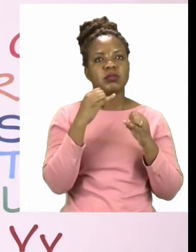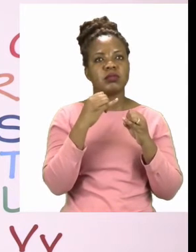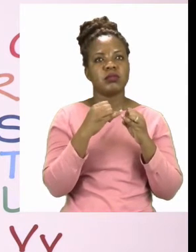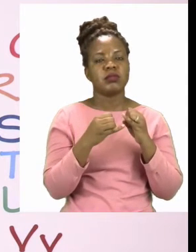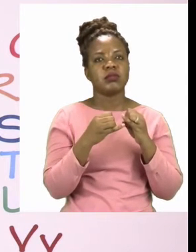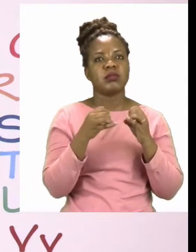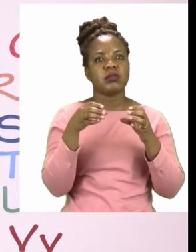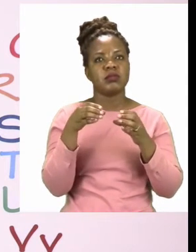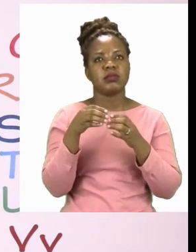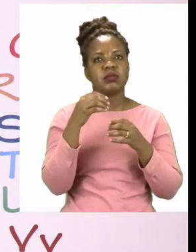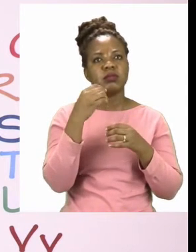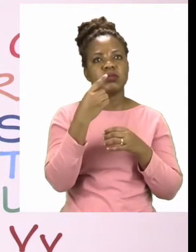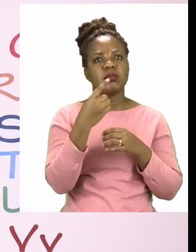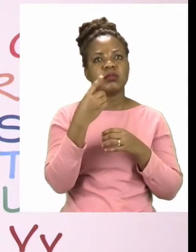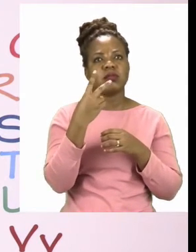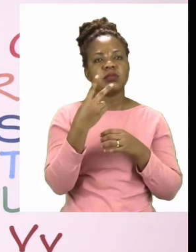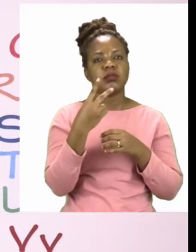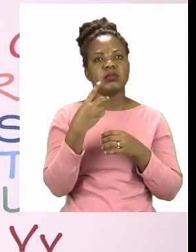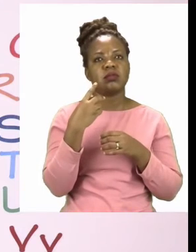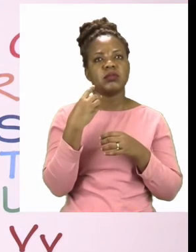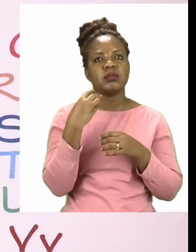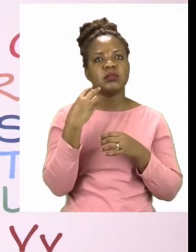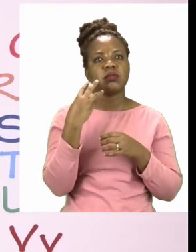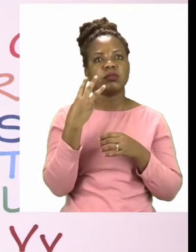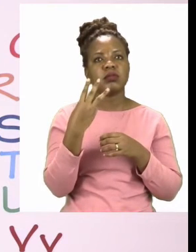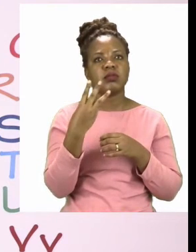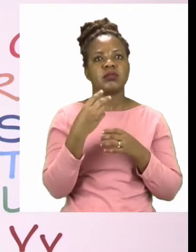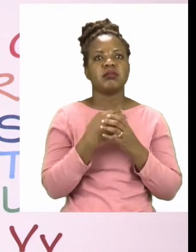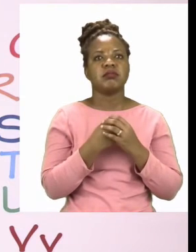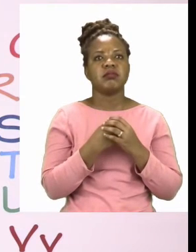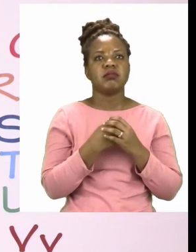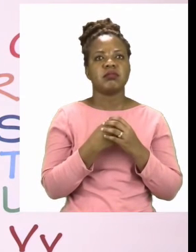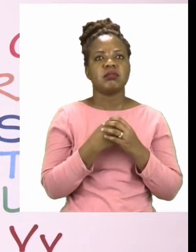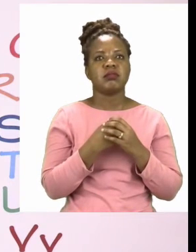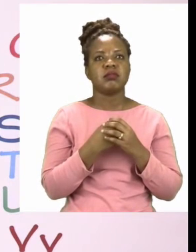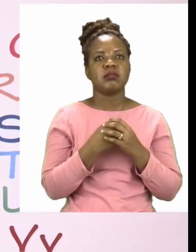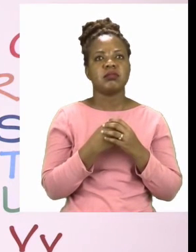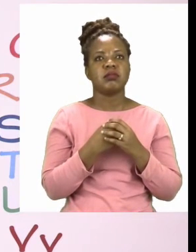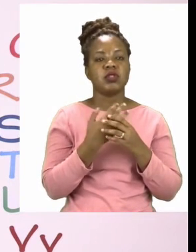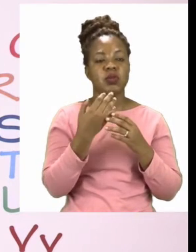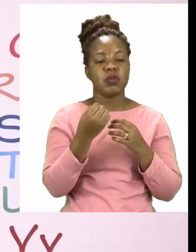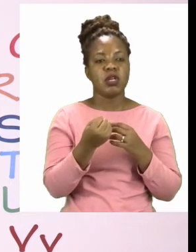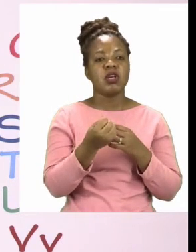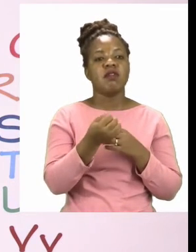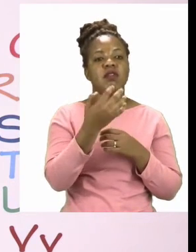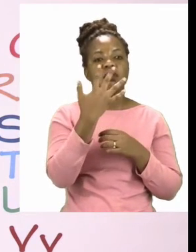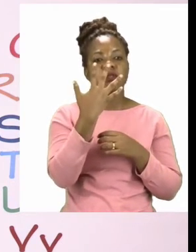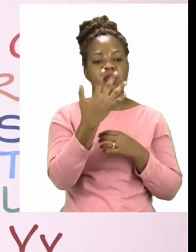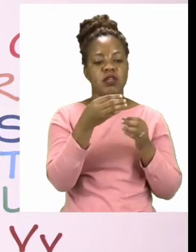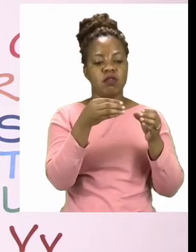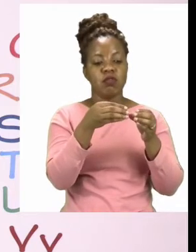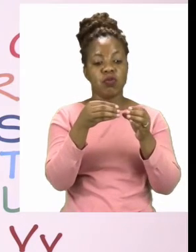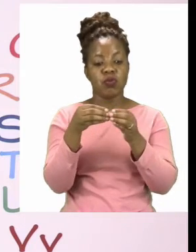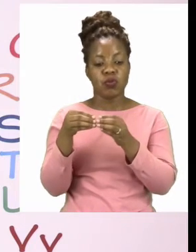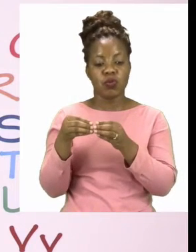now, 1, 2, 3. So I have made 5 sets of